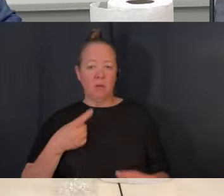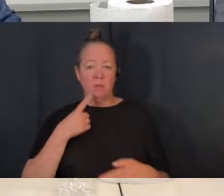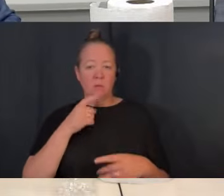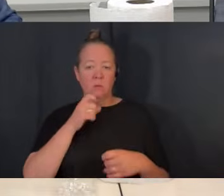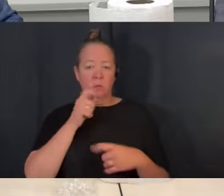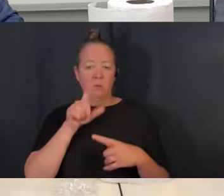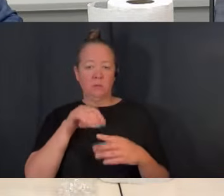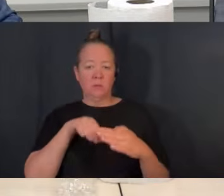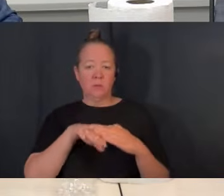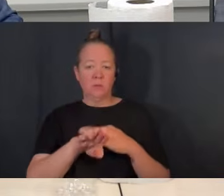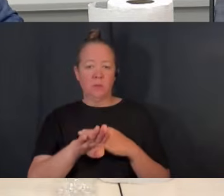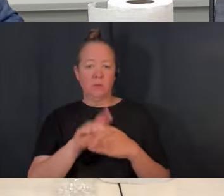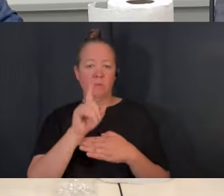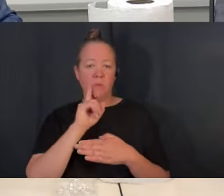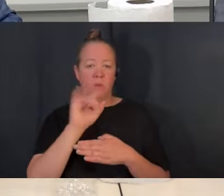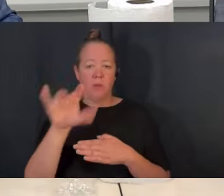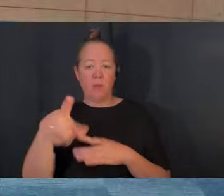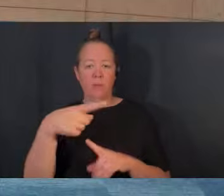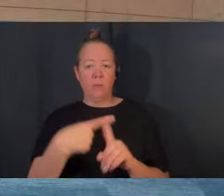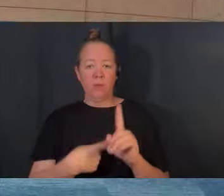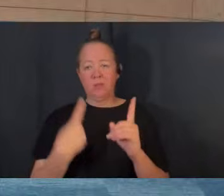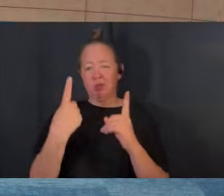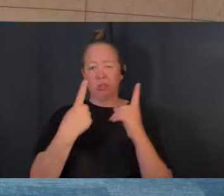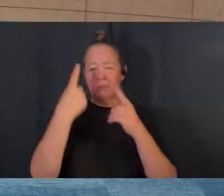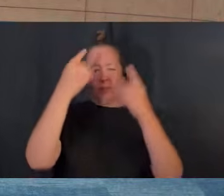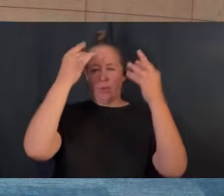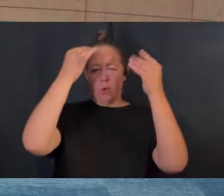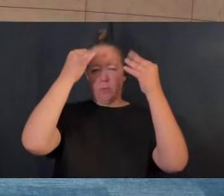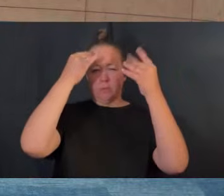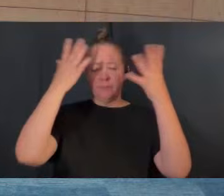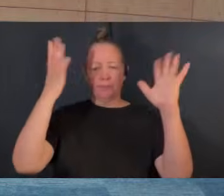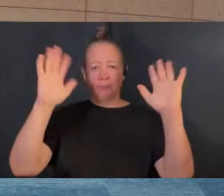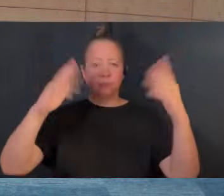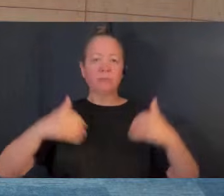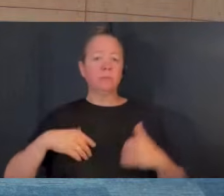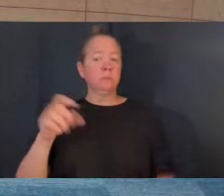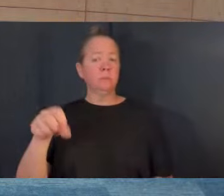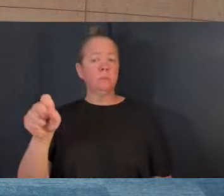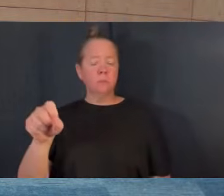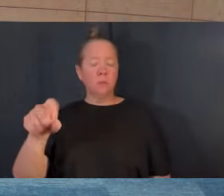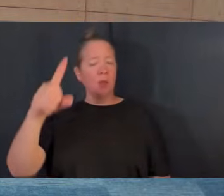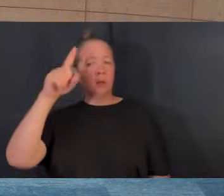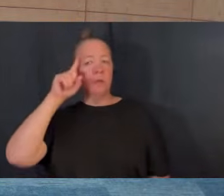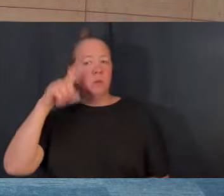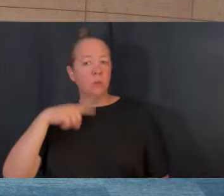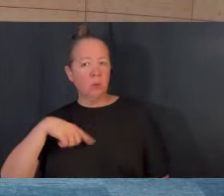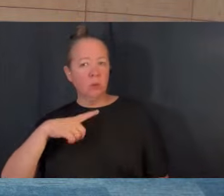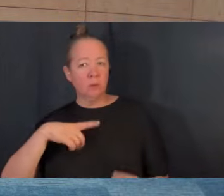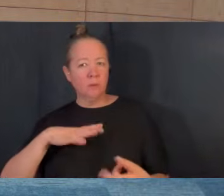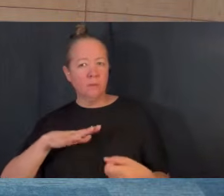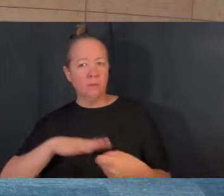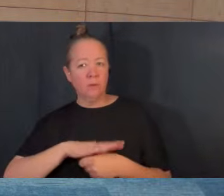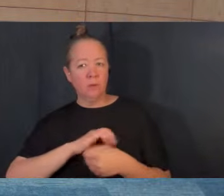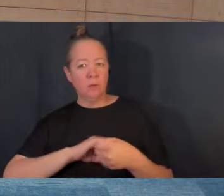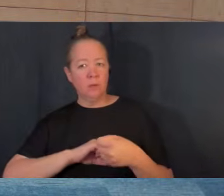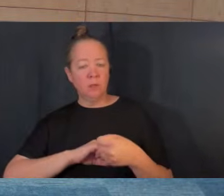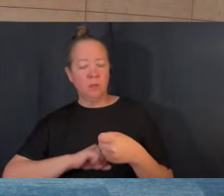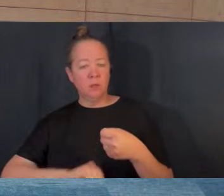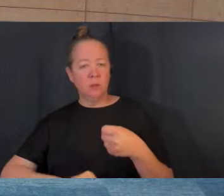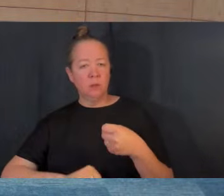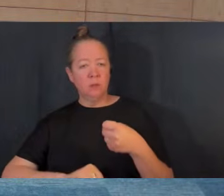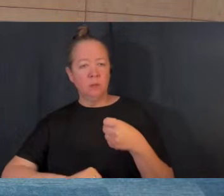It's just a thought. Yeah, I think we're all fully supportive of the August town meeting being virtual.